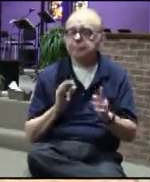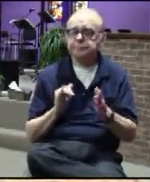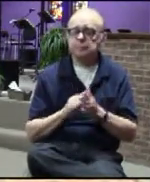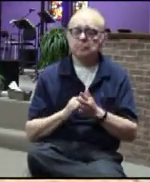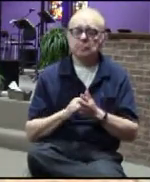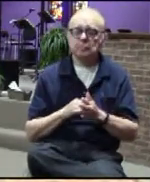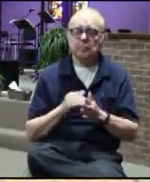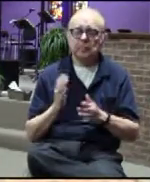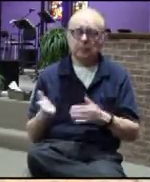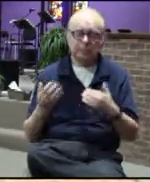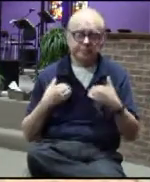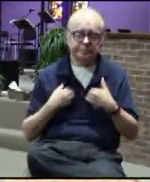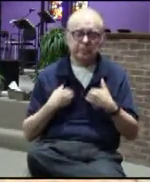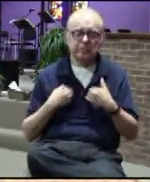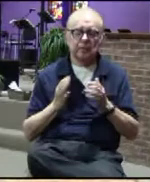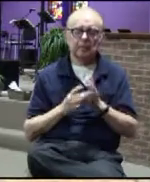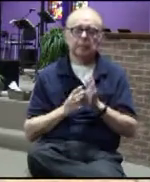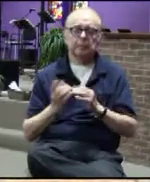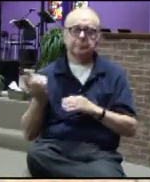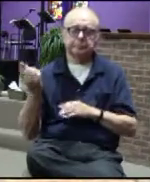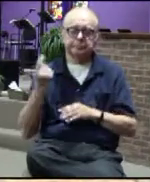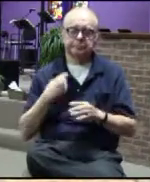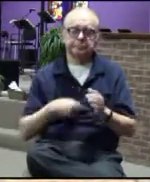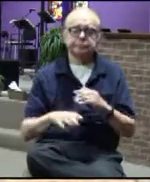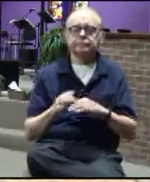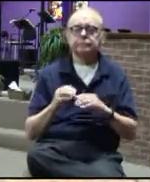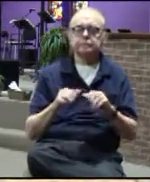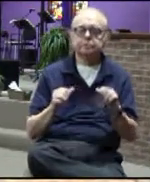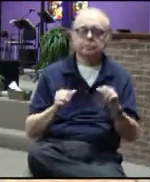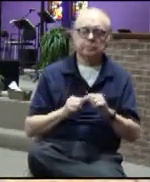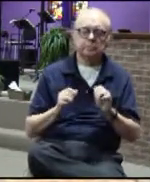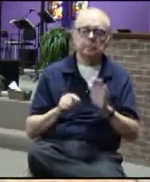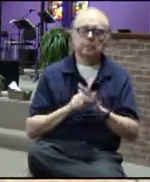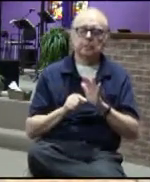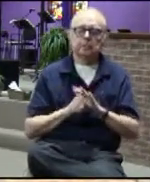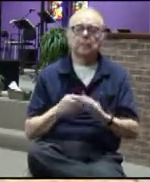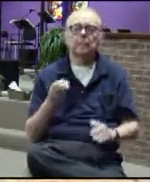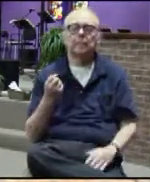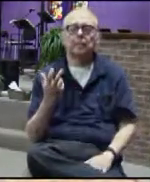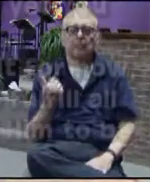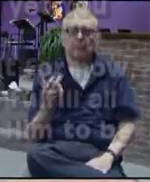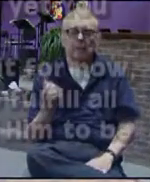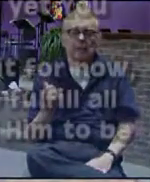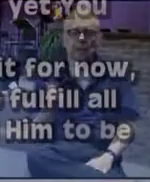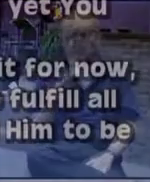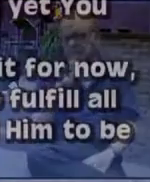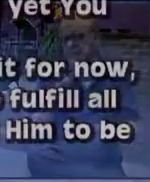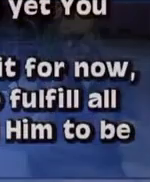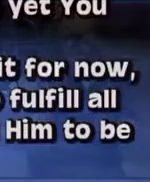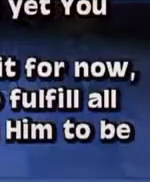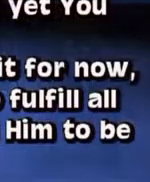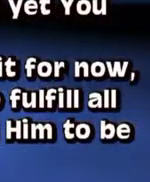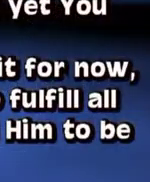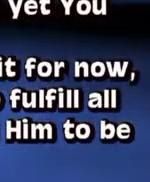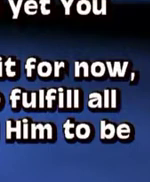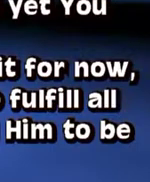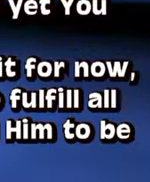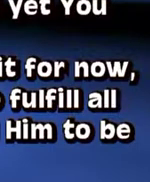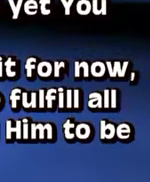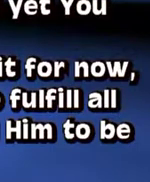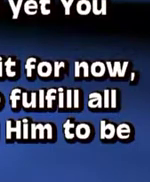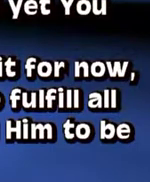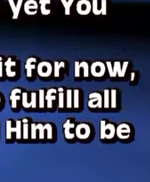And so here we have. Jesus coming on the scene. In verse number 13. Look at what it said. And then Jesus came from